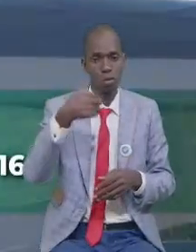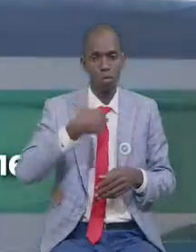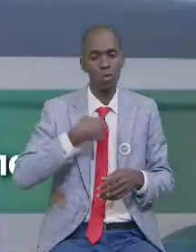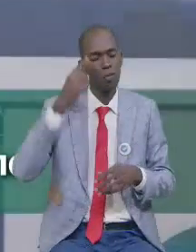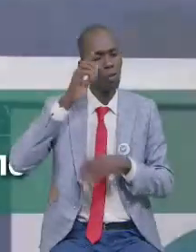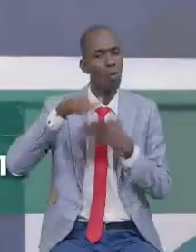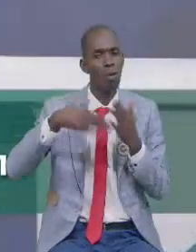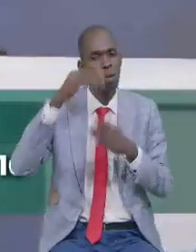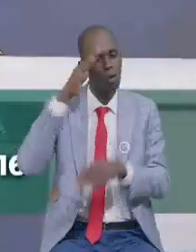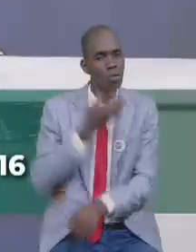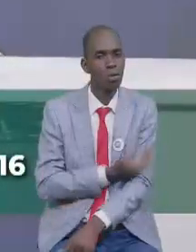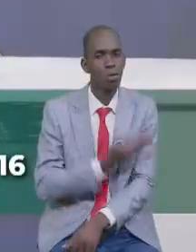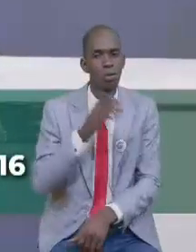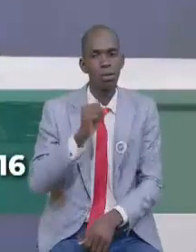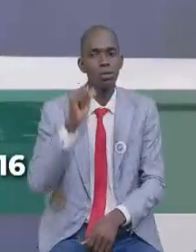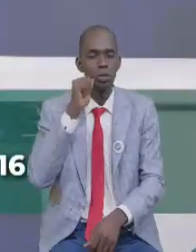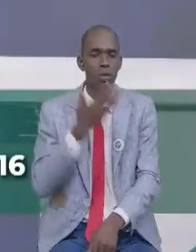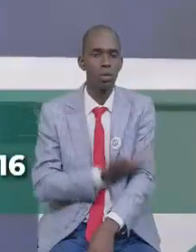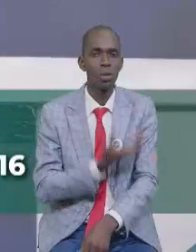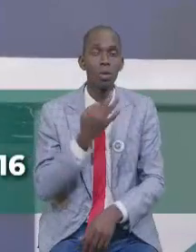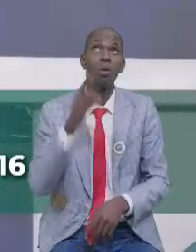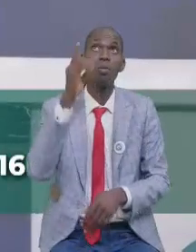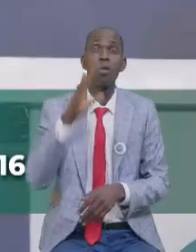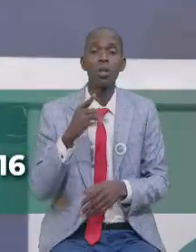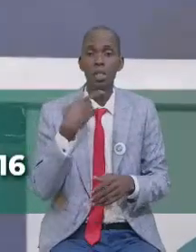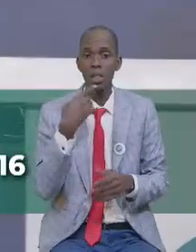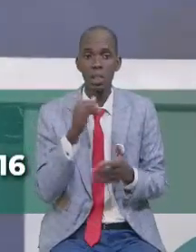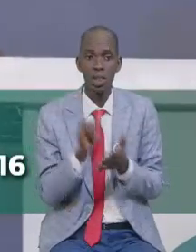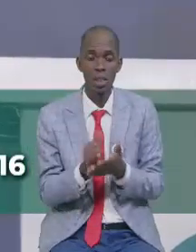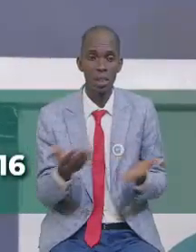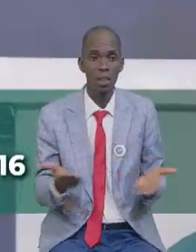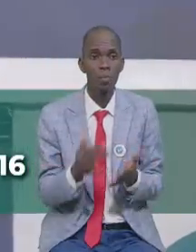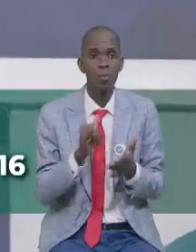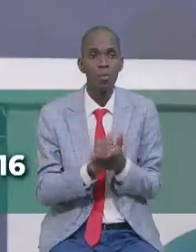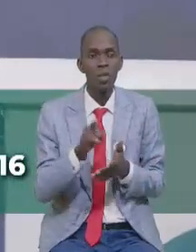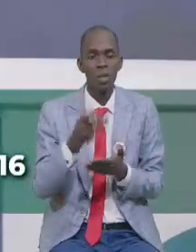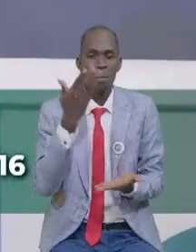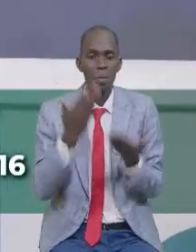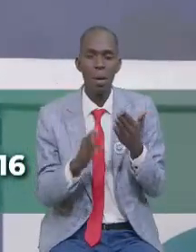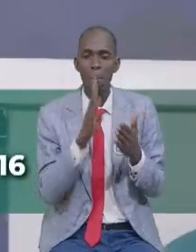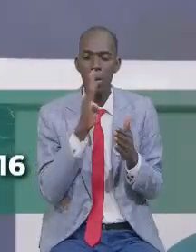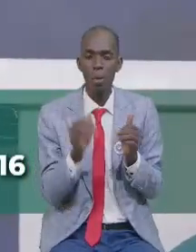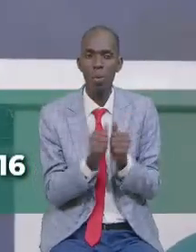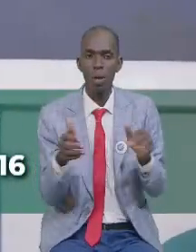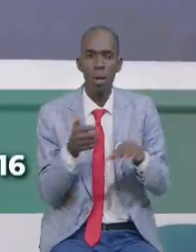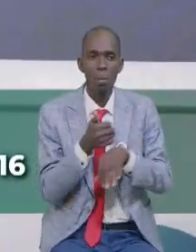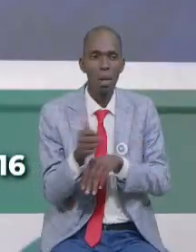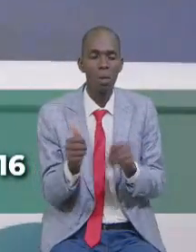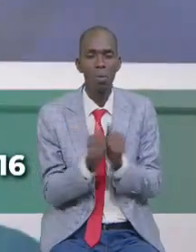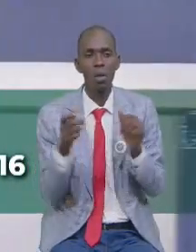the daughters of God. It says that ye may be blameless and harmless sons of